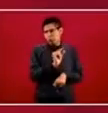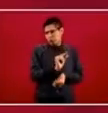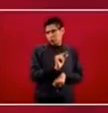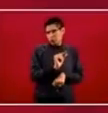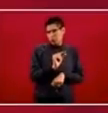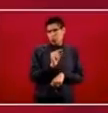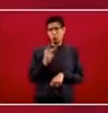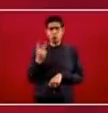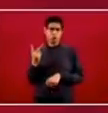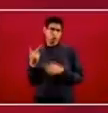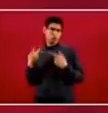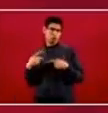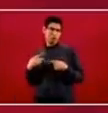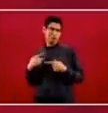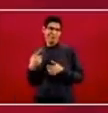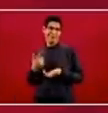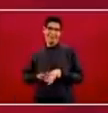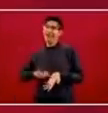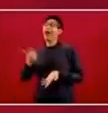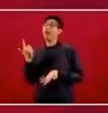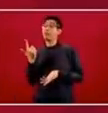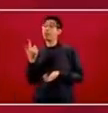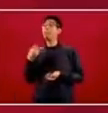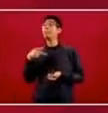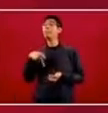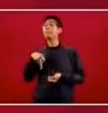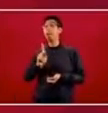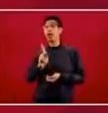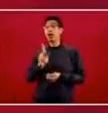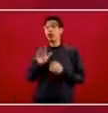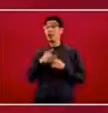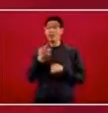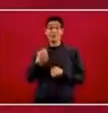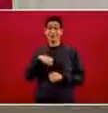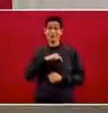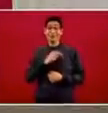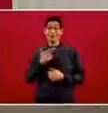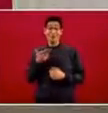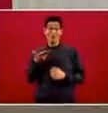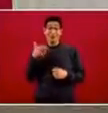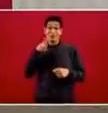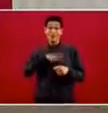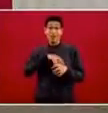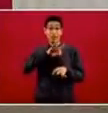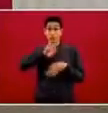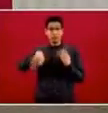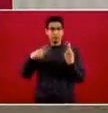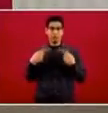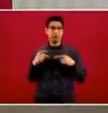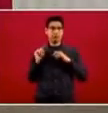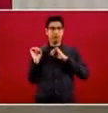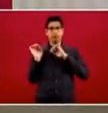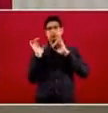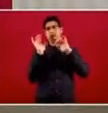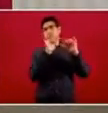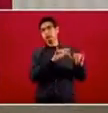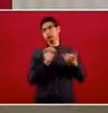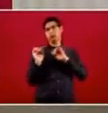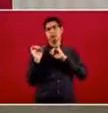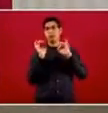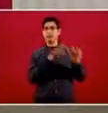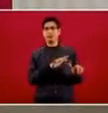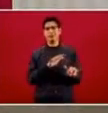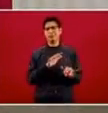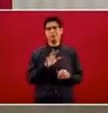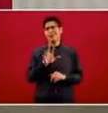Because of most of the people who get infected with COVID have very mild symptoms that do not need for urgent